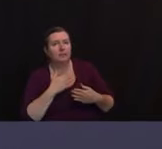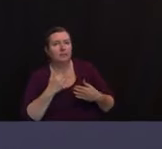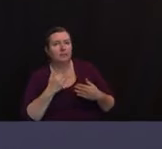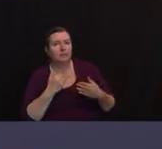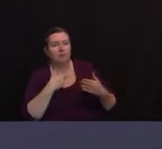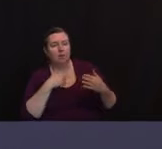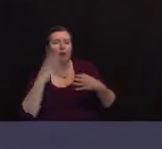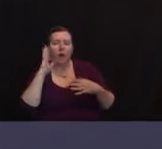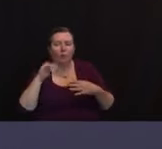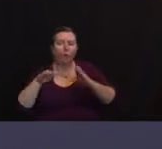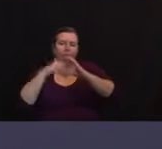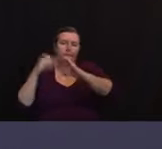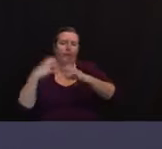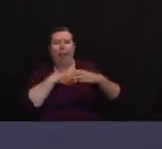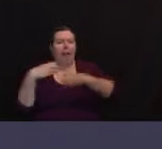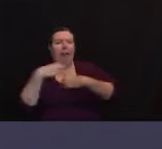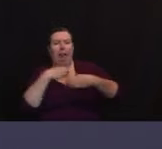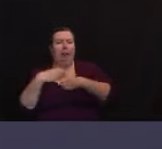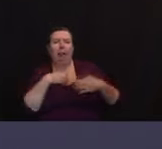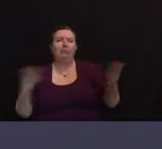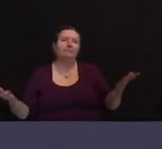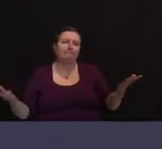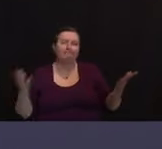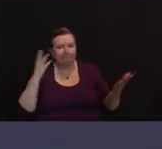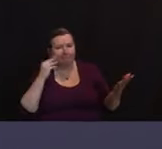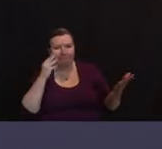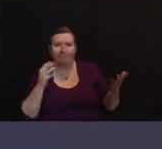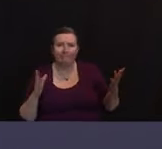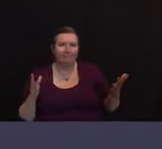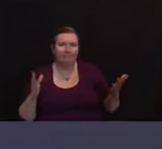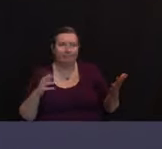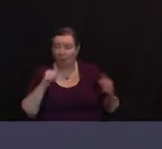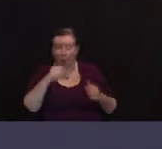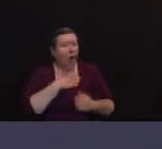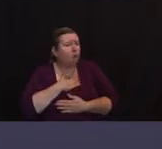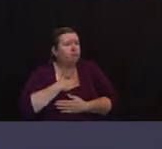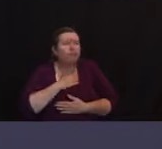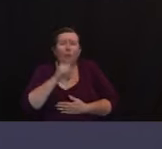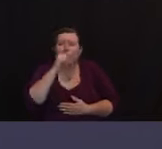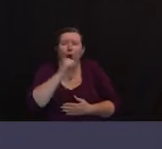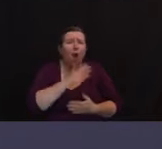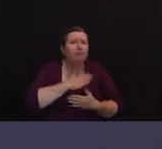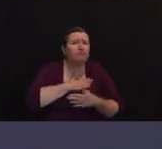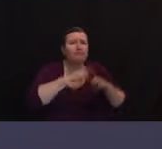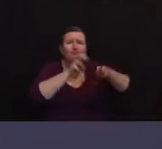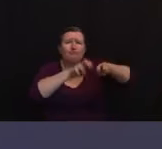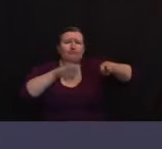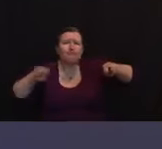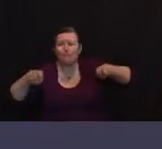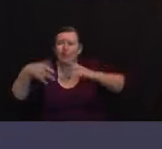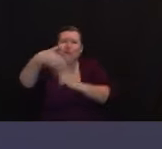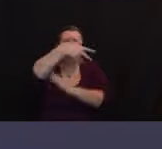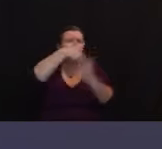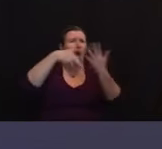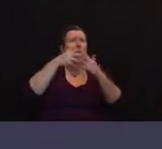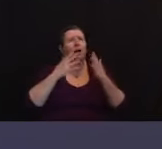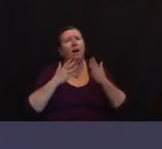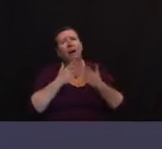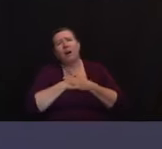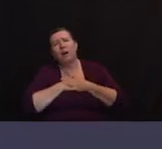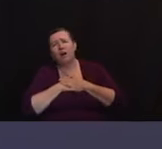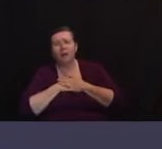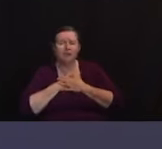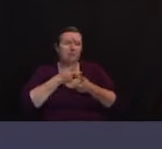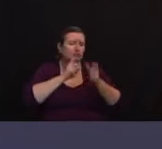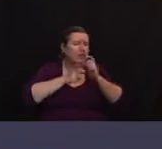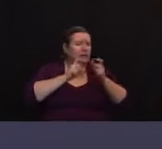sat at a few bars myself, so it's a special sort of ambiance. It's a special sort of thing, whether you're having a drink or you're having dinner and a drink,